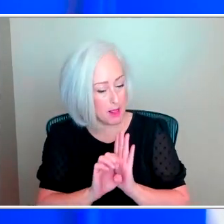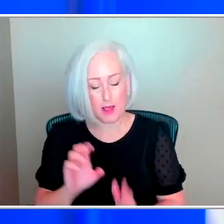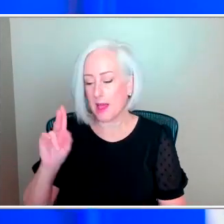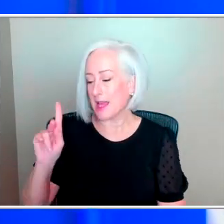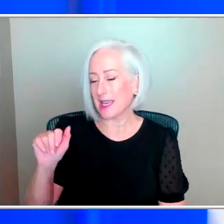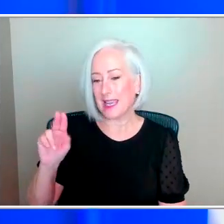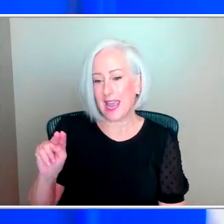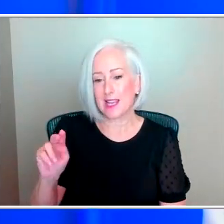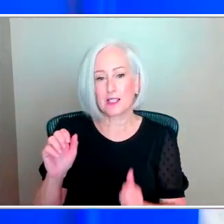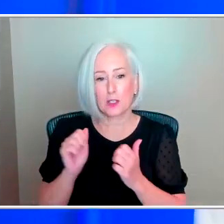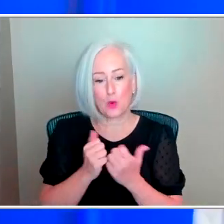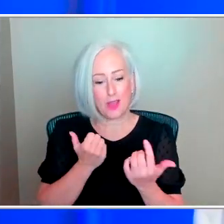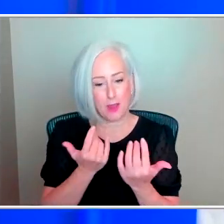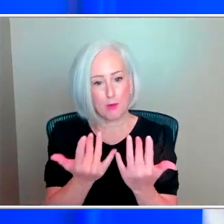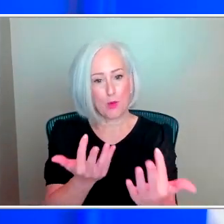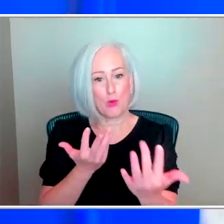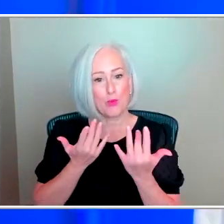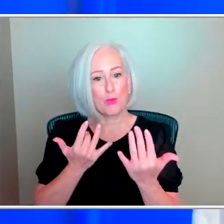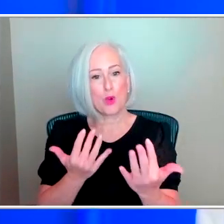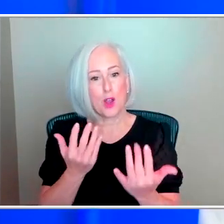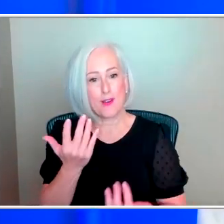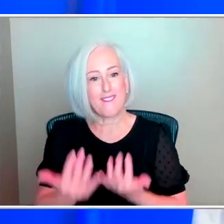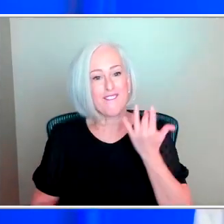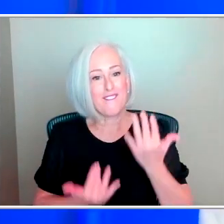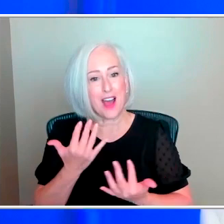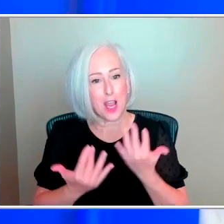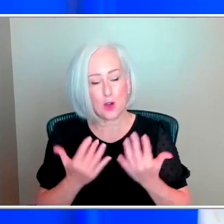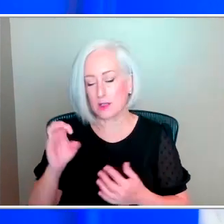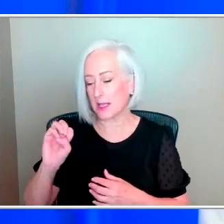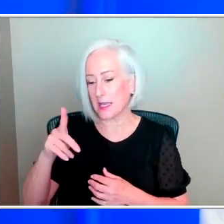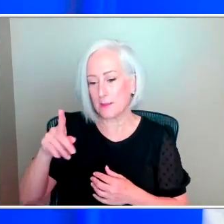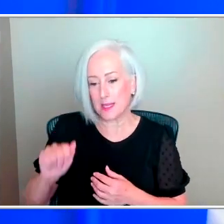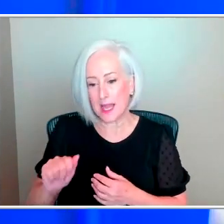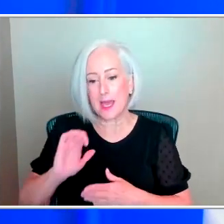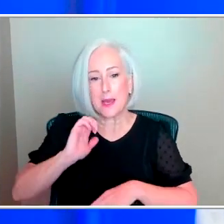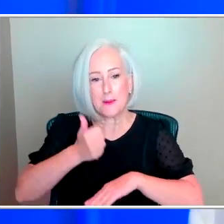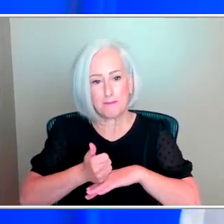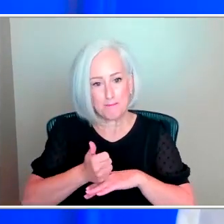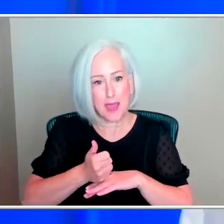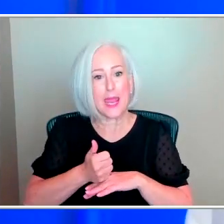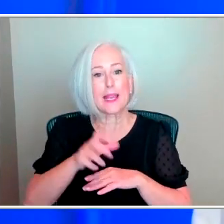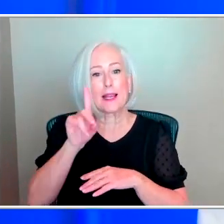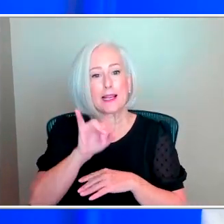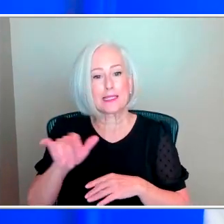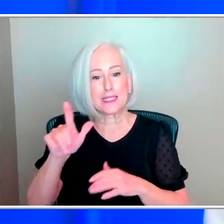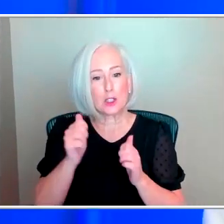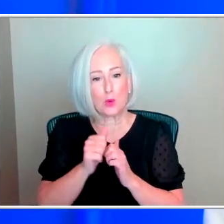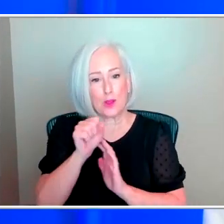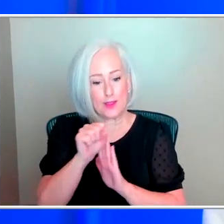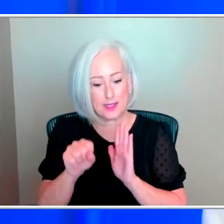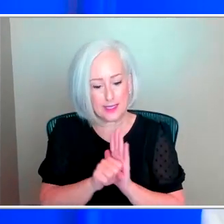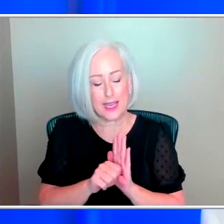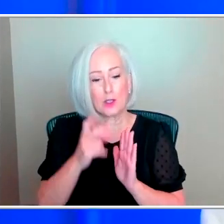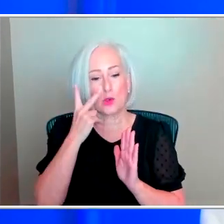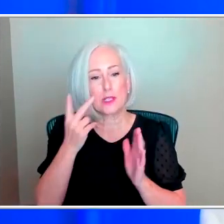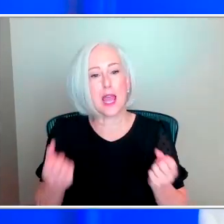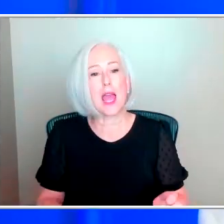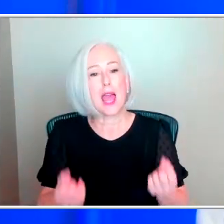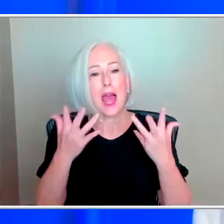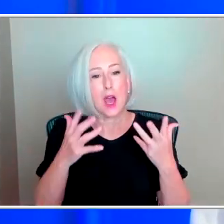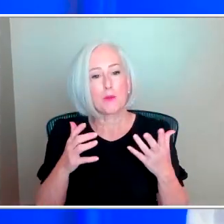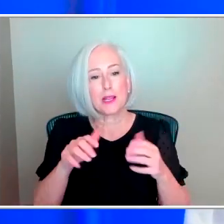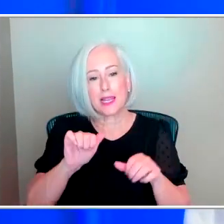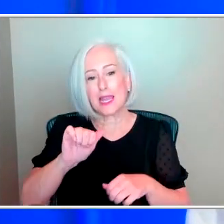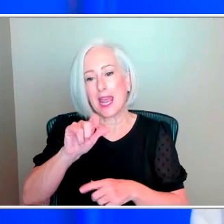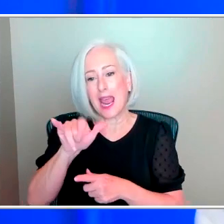fires, the EPA and them have worked out a deal with the state on how many acres they can burn per year,